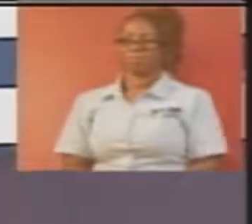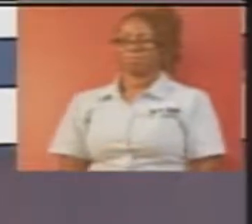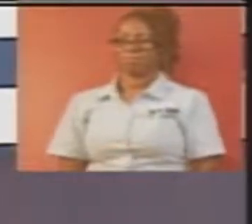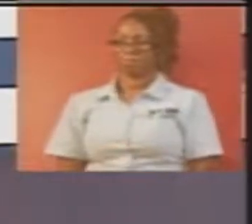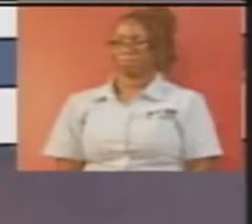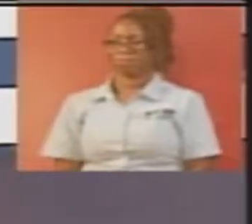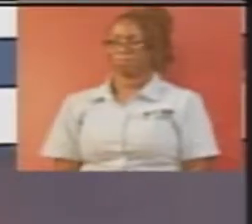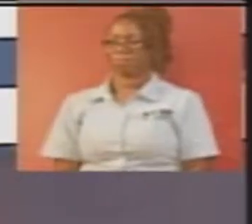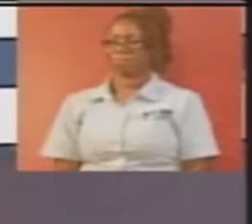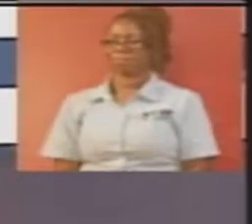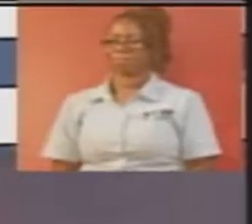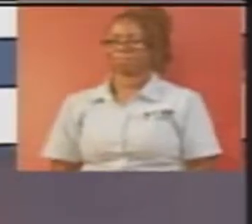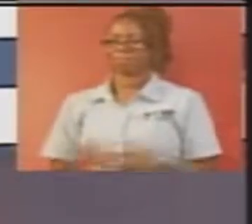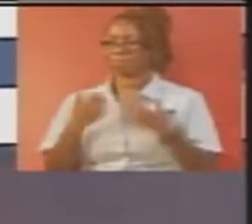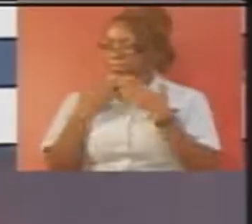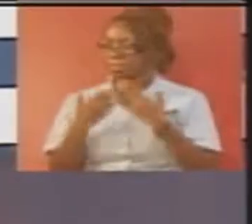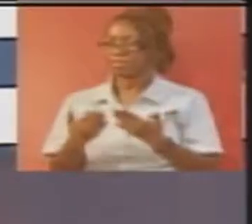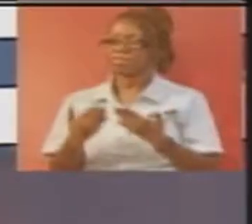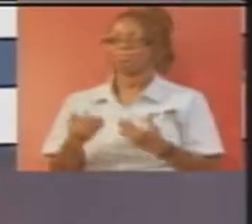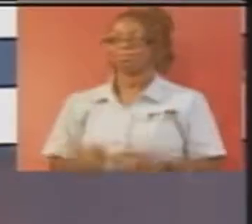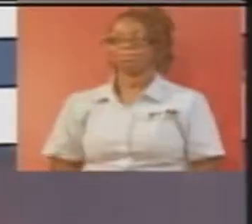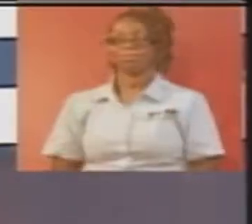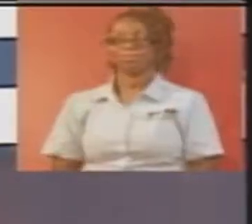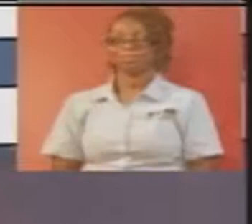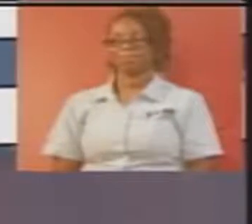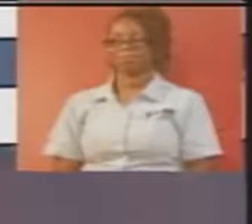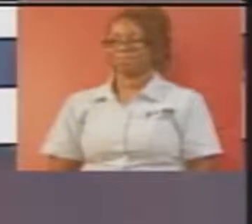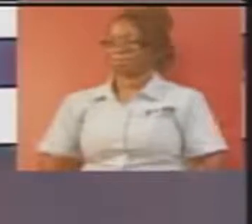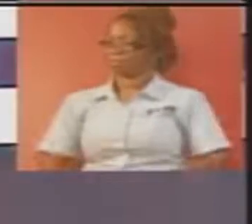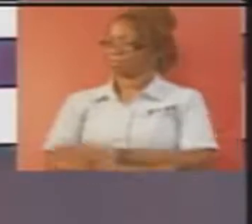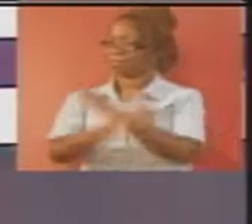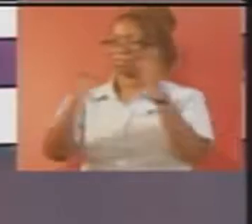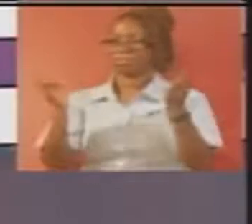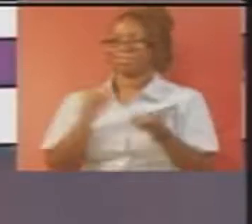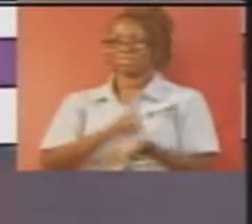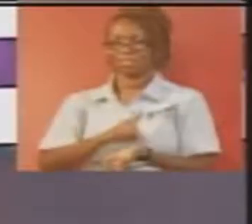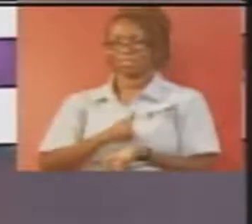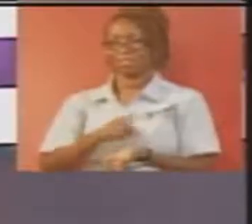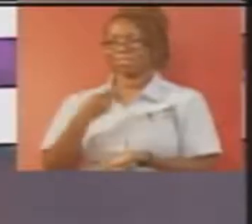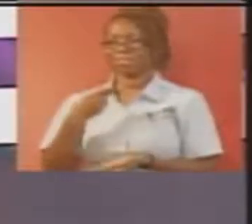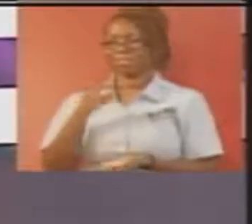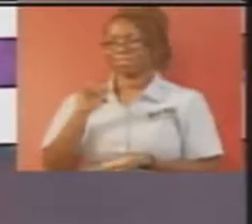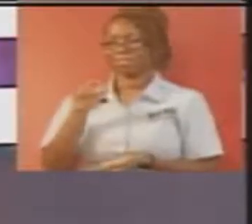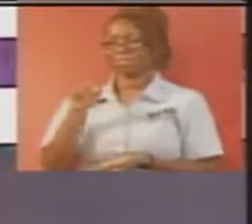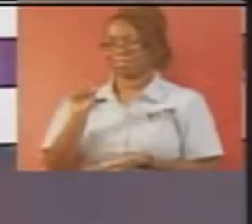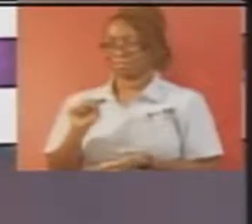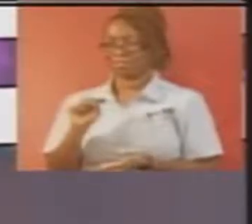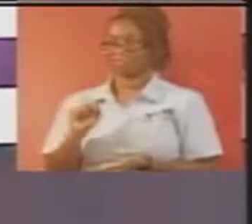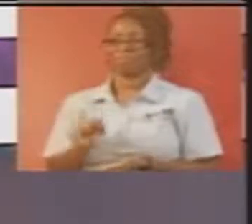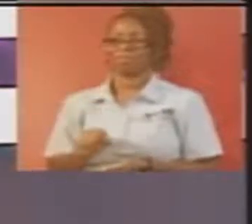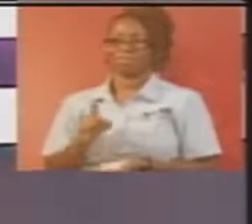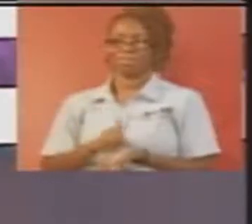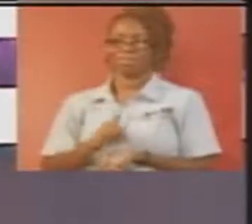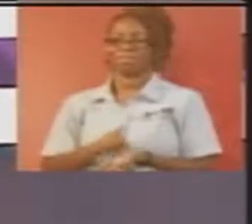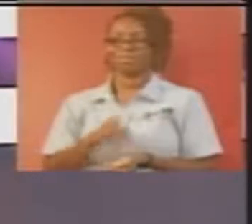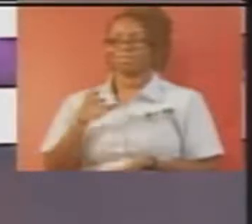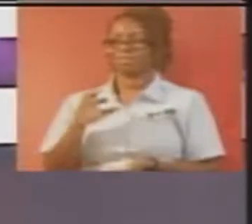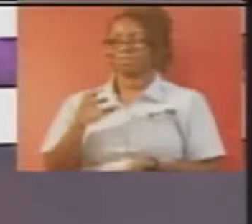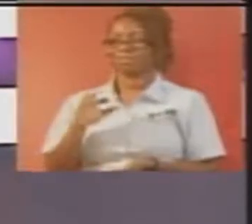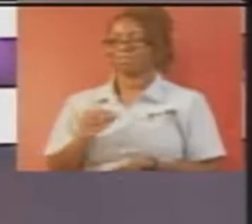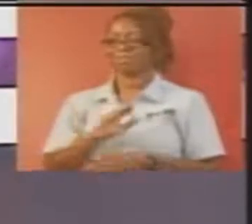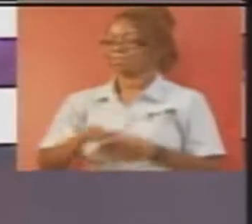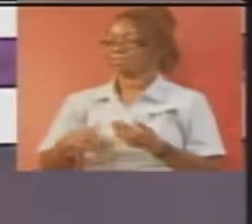Thank you, Al. Good morning again to Dr. Hines, Dr. Carrington, and to the viewing and listening